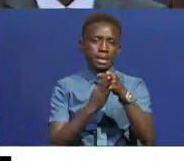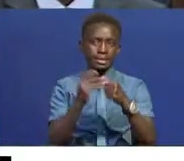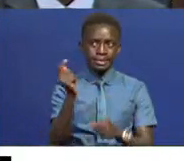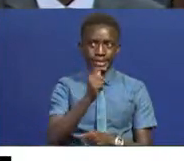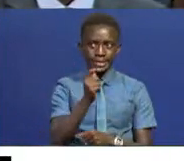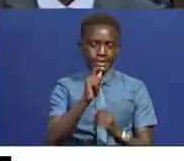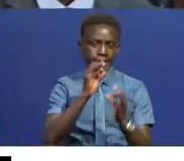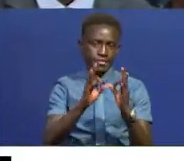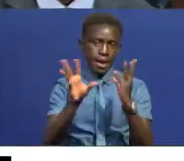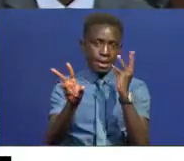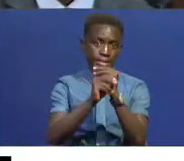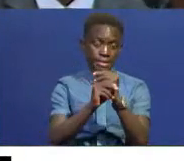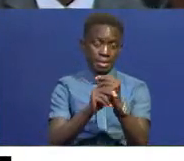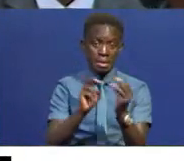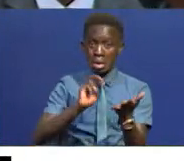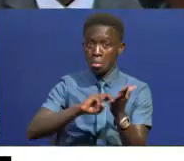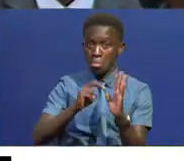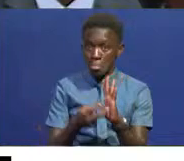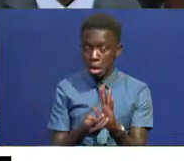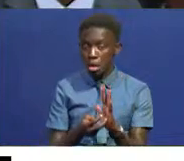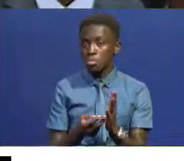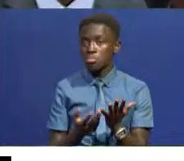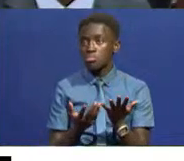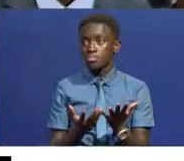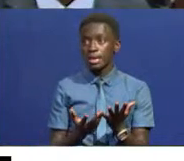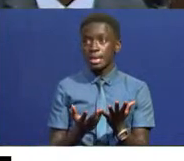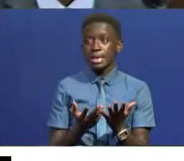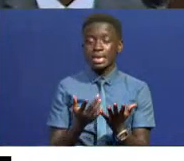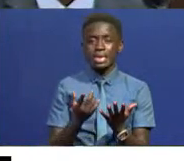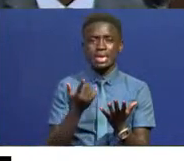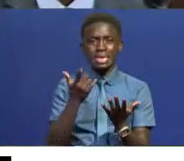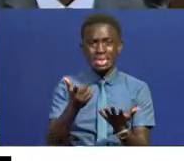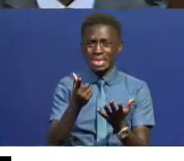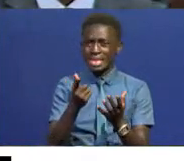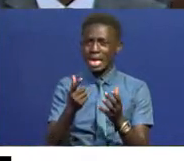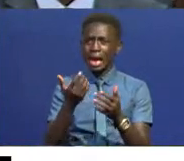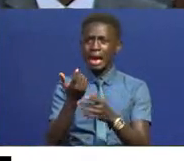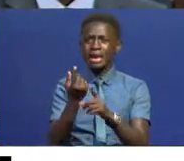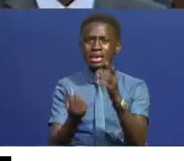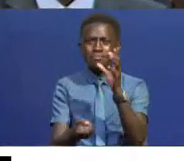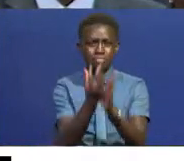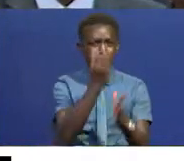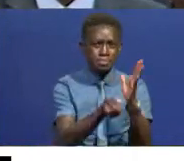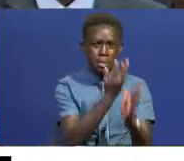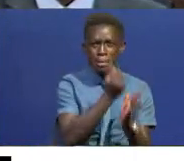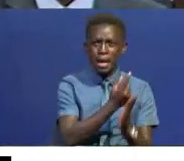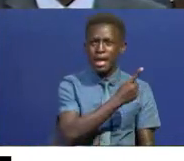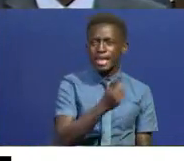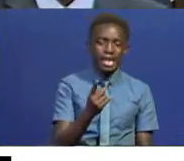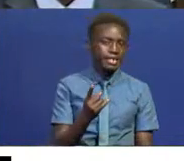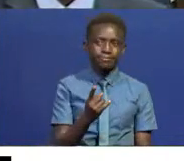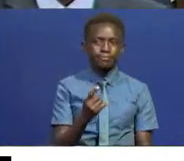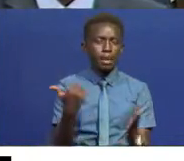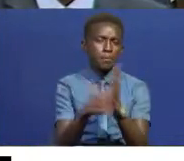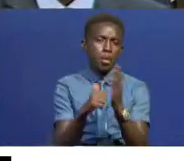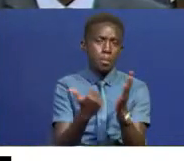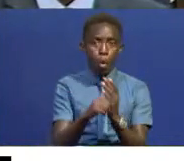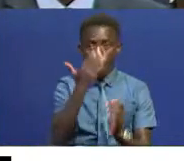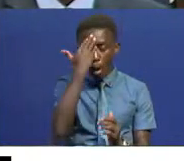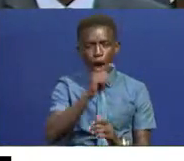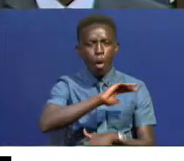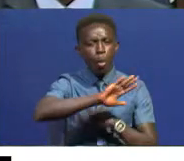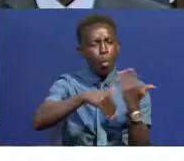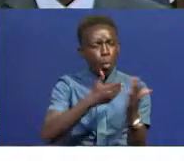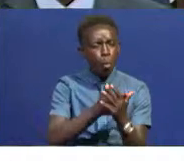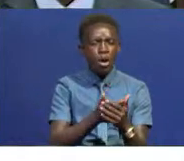composition of the establishment itself is problematic in that it is seriously skewed towards